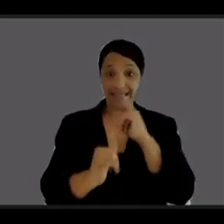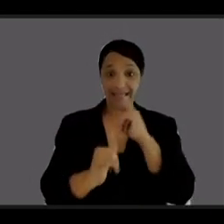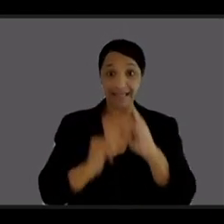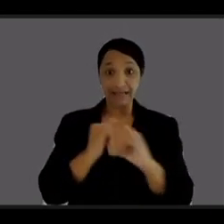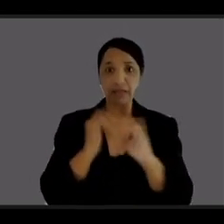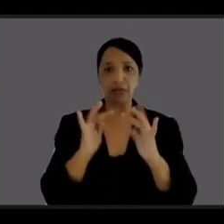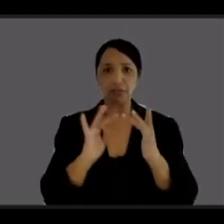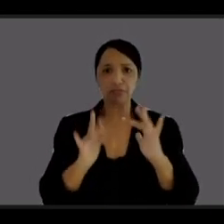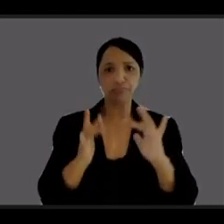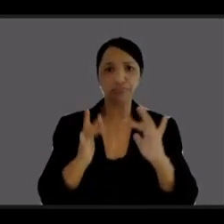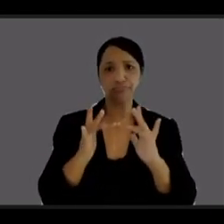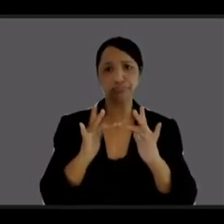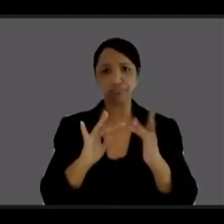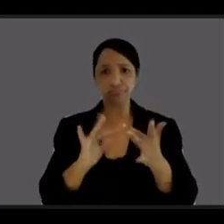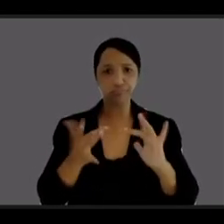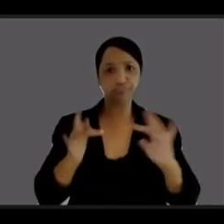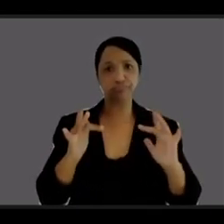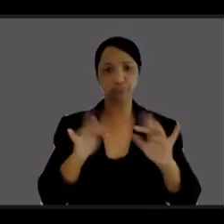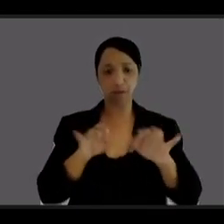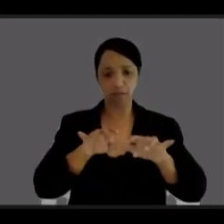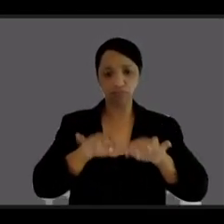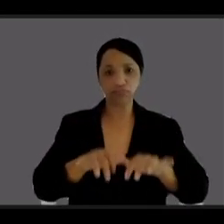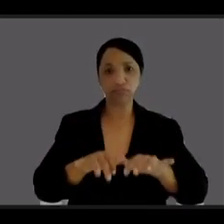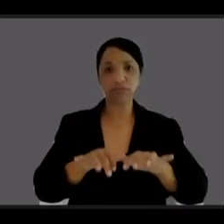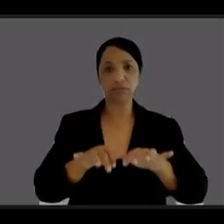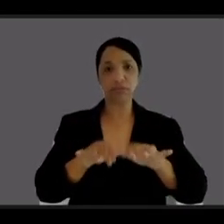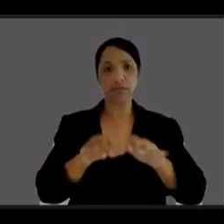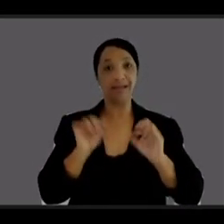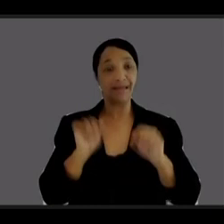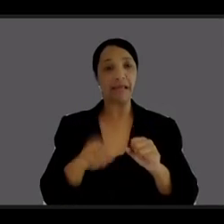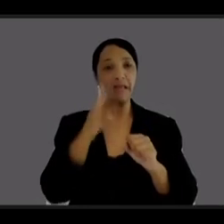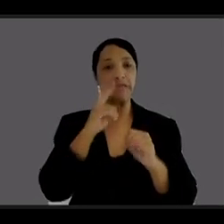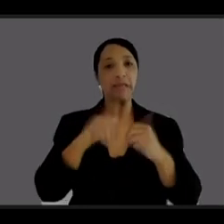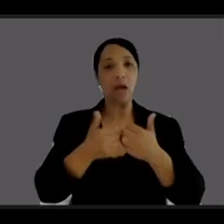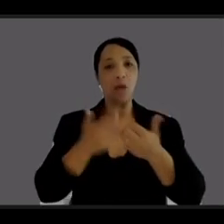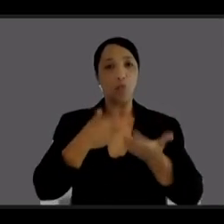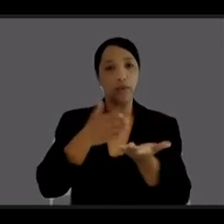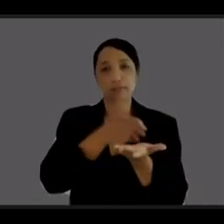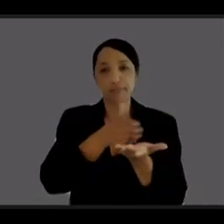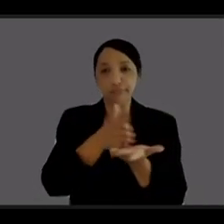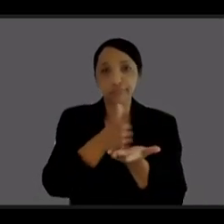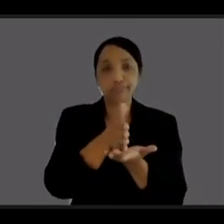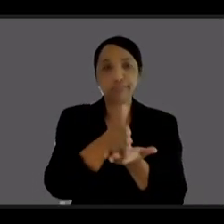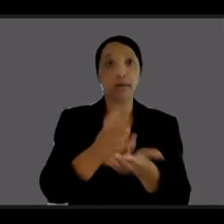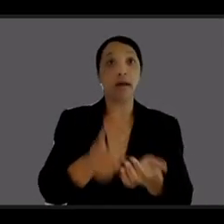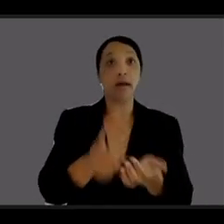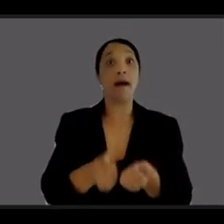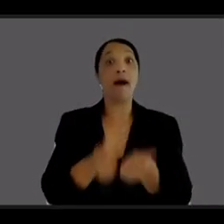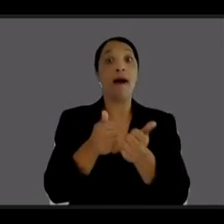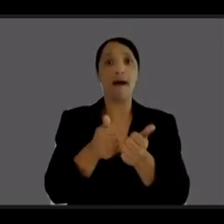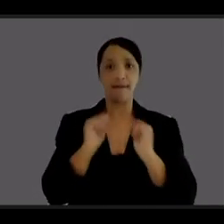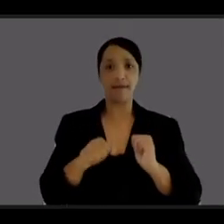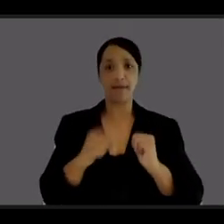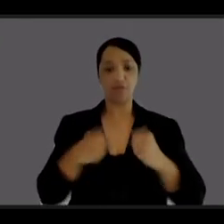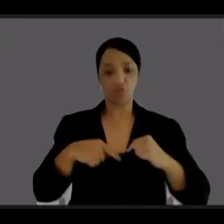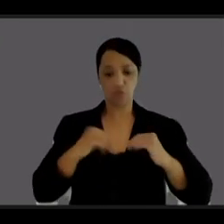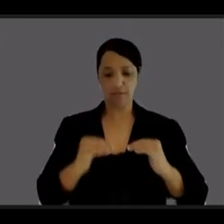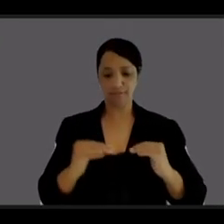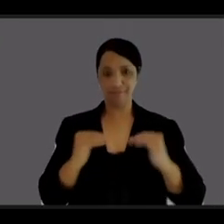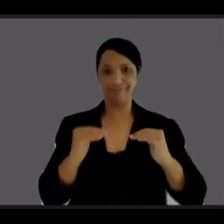in navigating these complexities, moving us towards a better and a more resilient